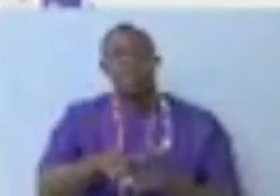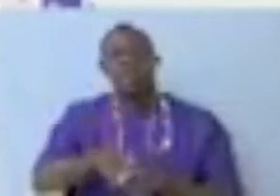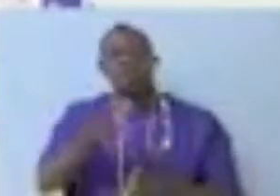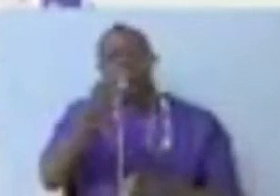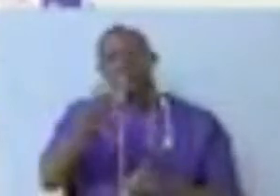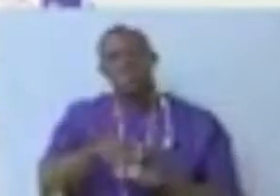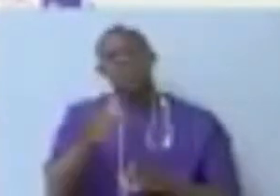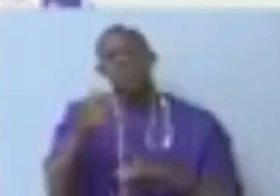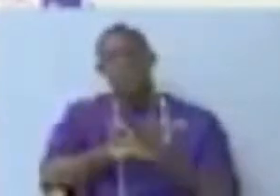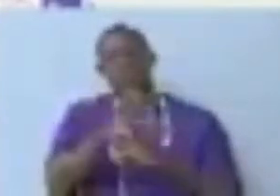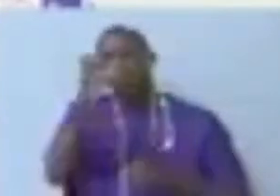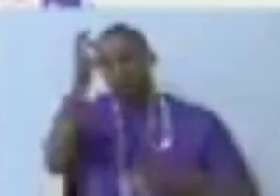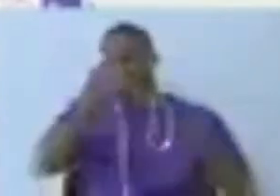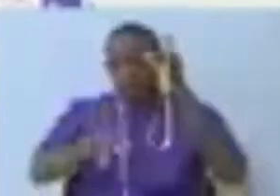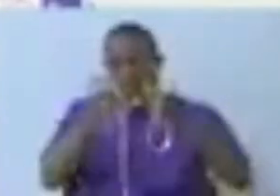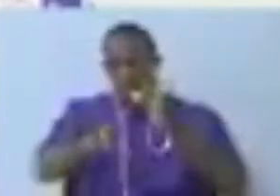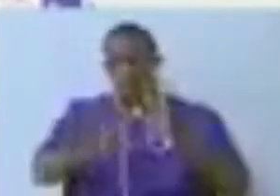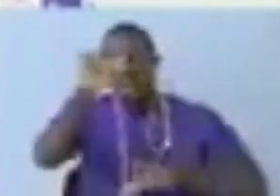level.